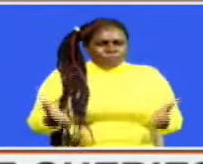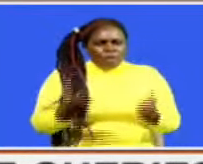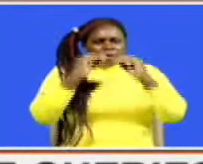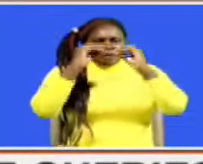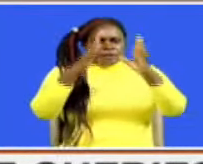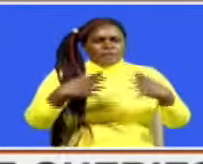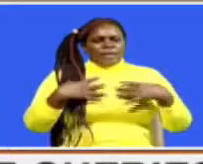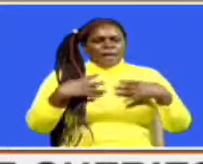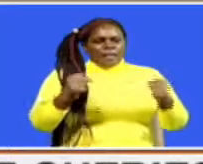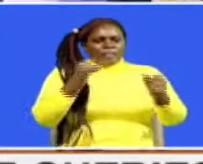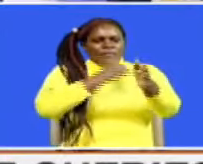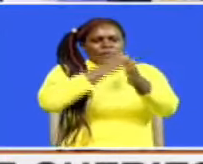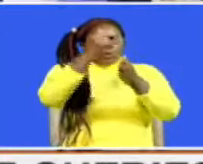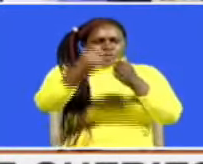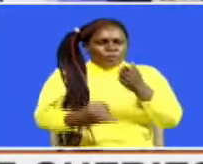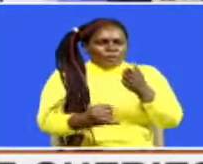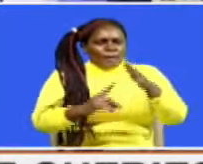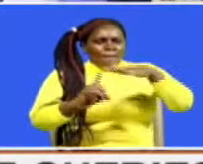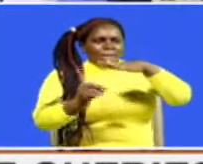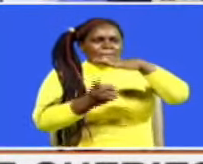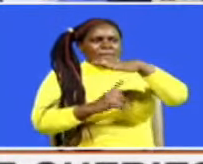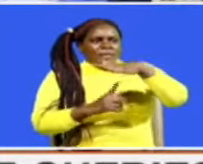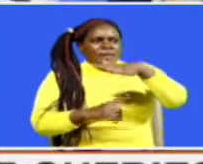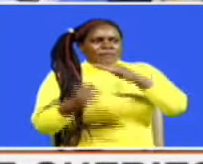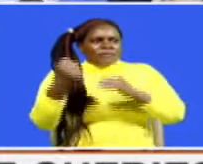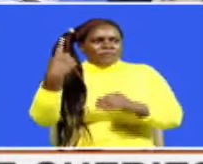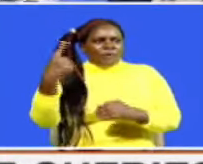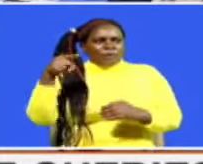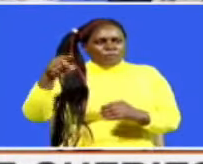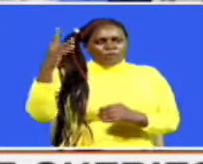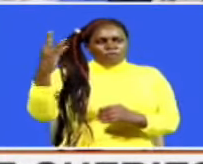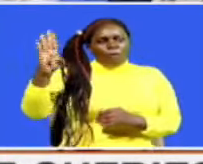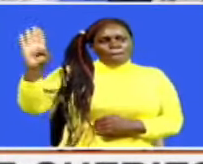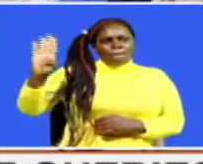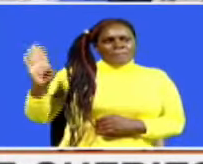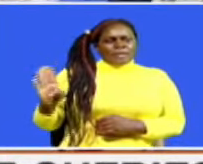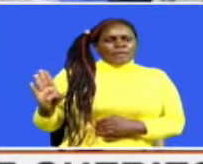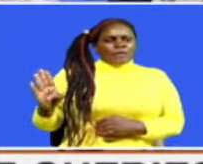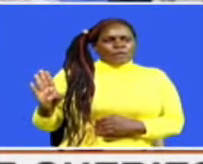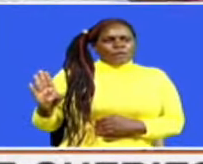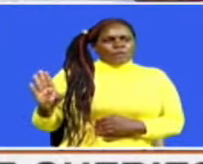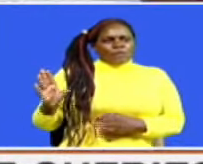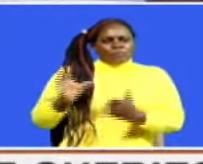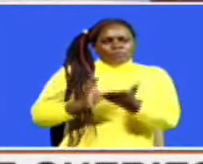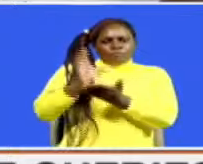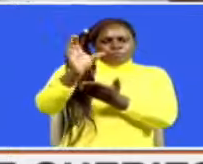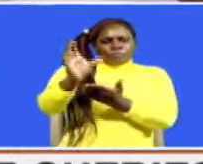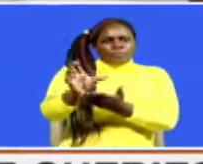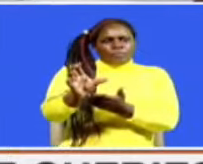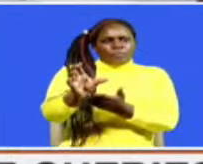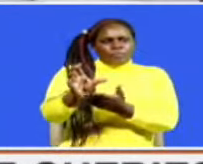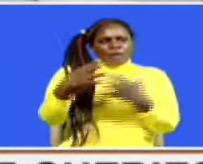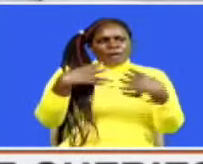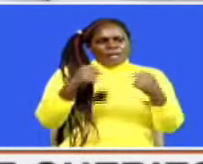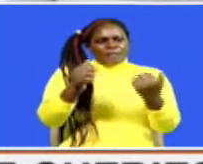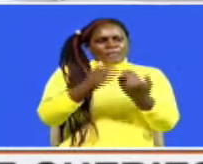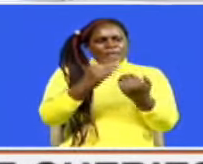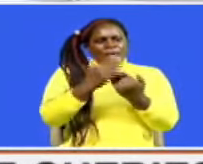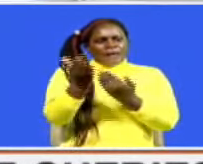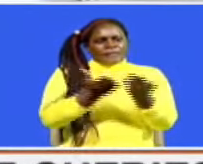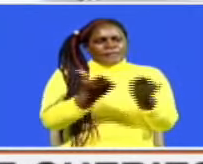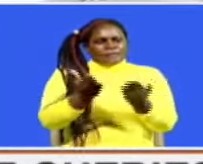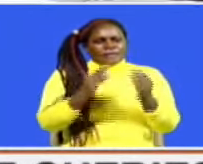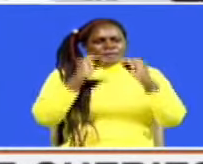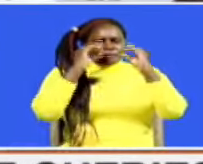teachers' health cover. Under the new scheme, 51.4 billion shillings has been allocated to Bliss Healthcare Services,